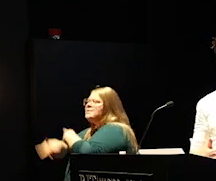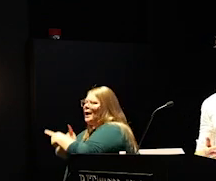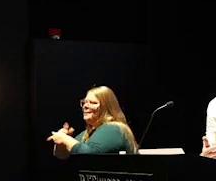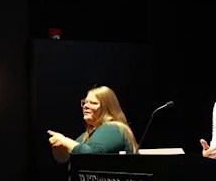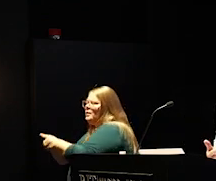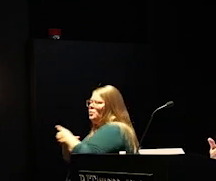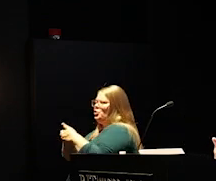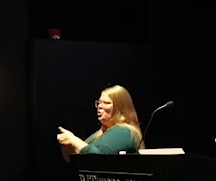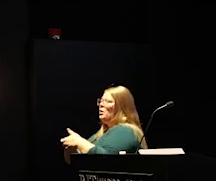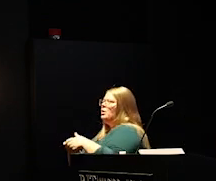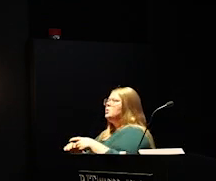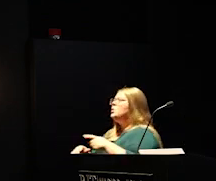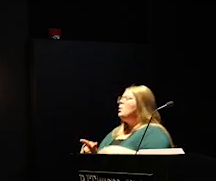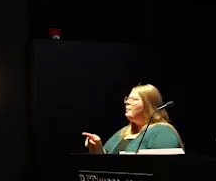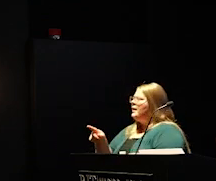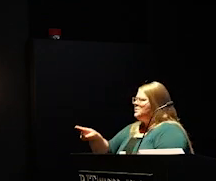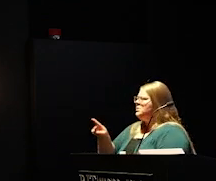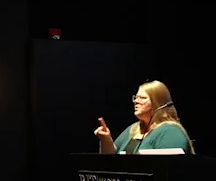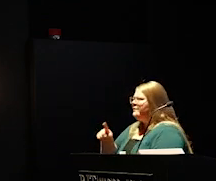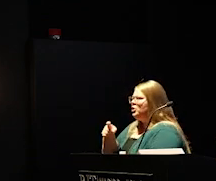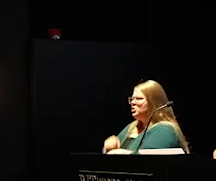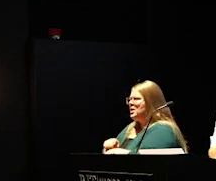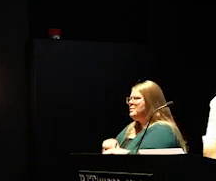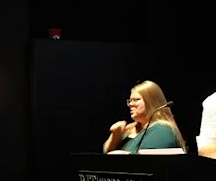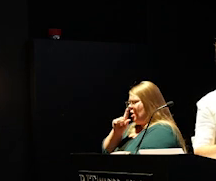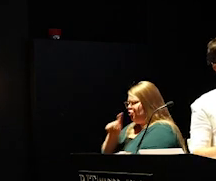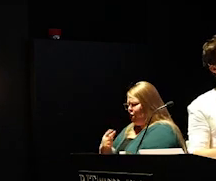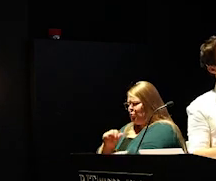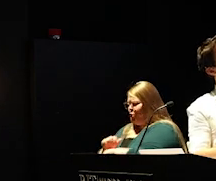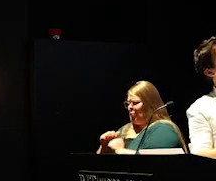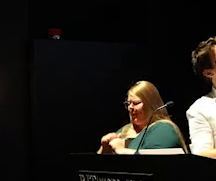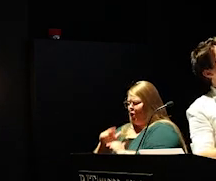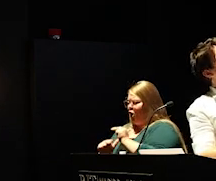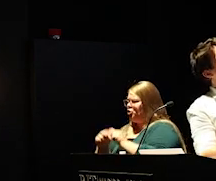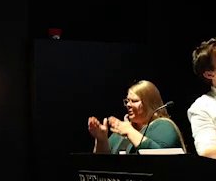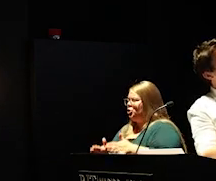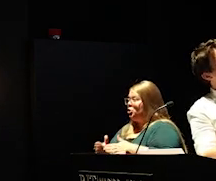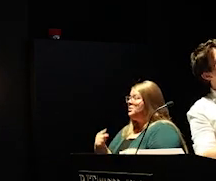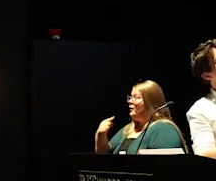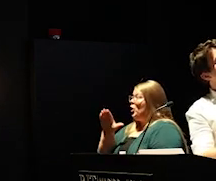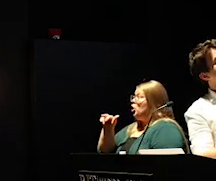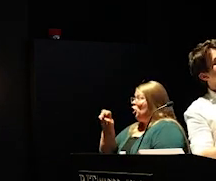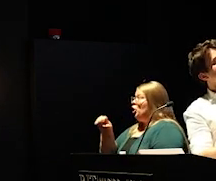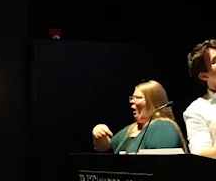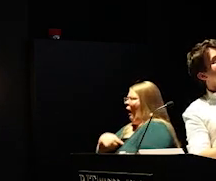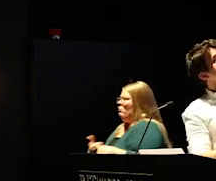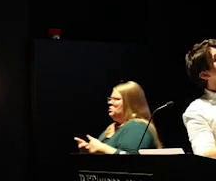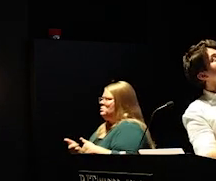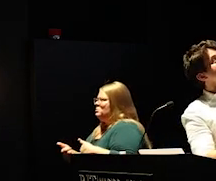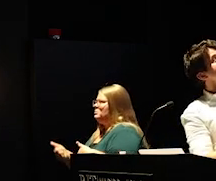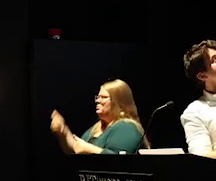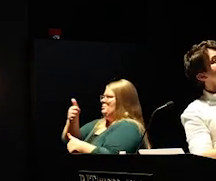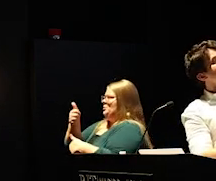kind of for me in my career above the contractor level. But you actually got to go in and have a team figure out how to make